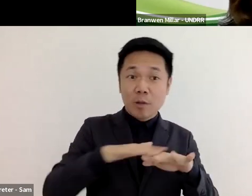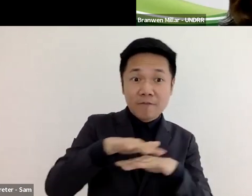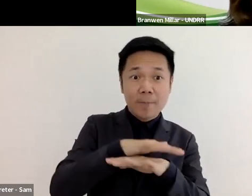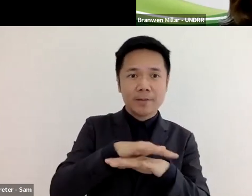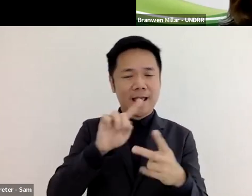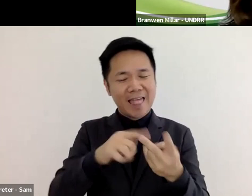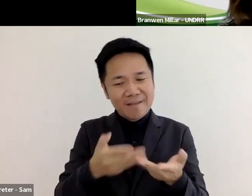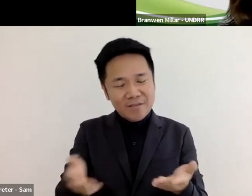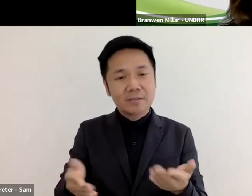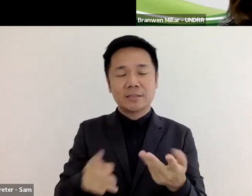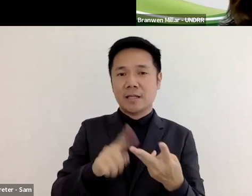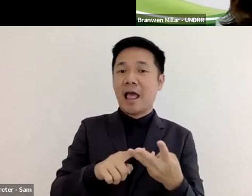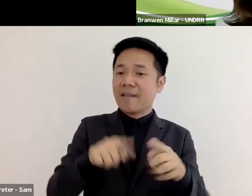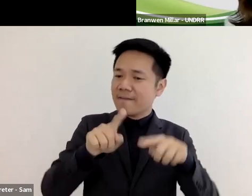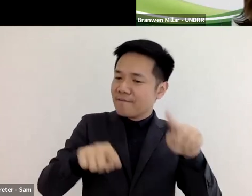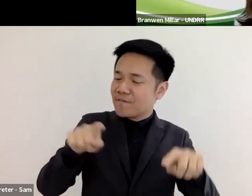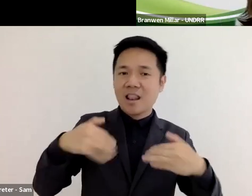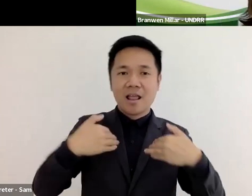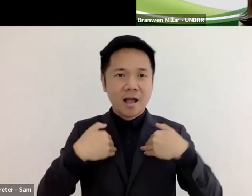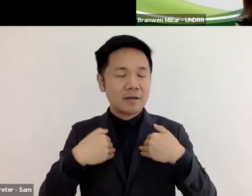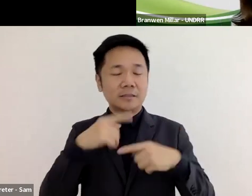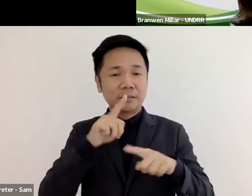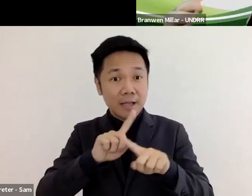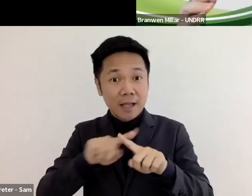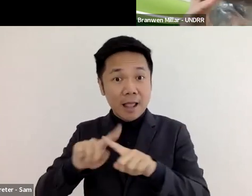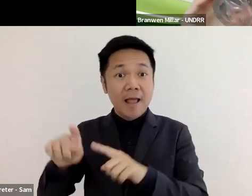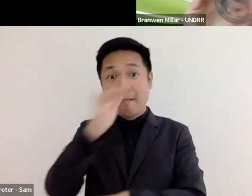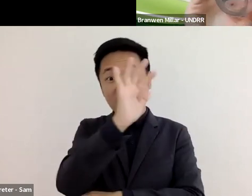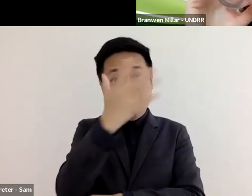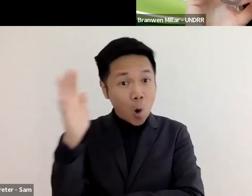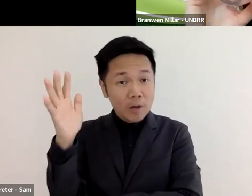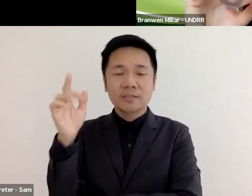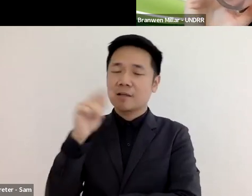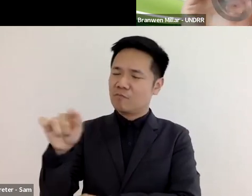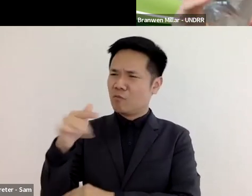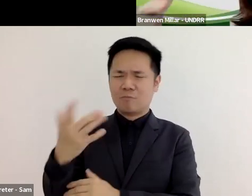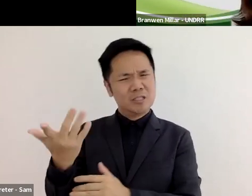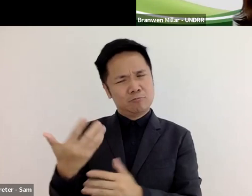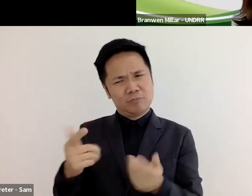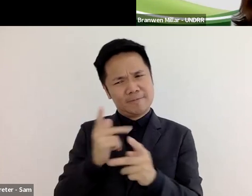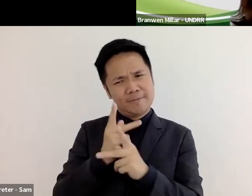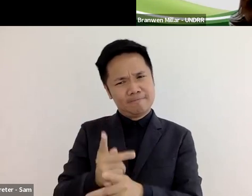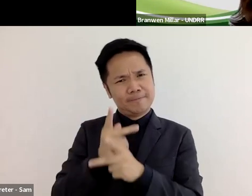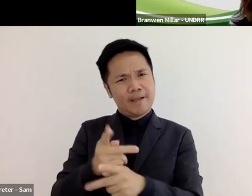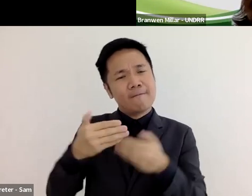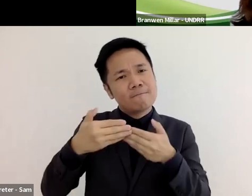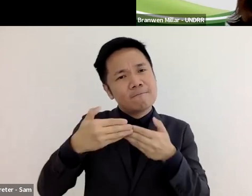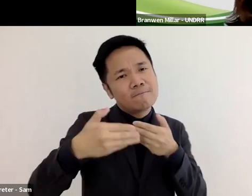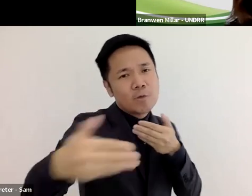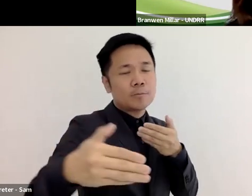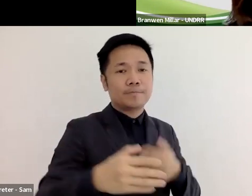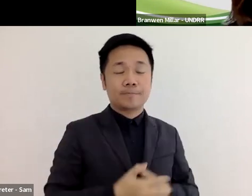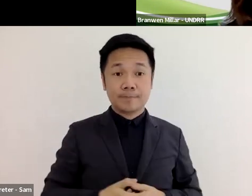resources, biodiversity, wetlands, forest and wildlife for the present and future citizens. Our Honorable Prime Minister